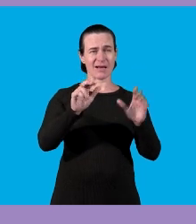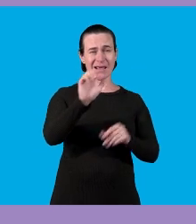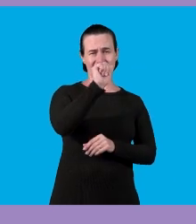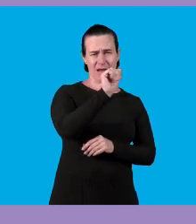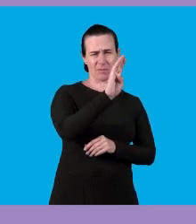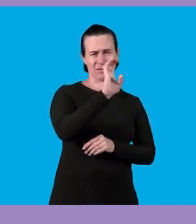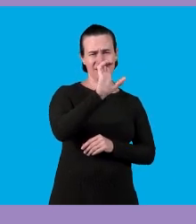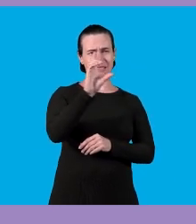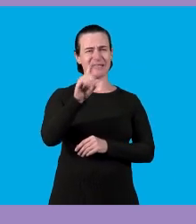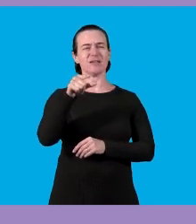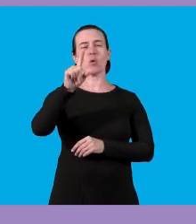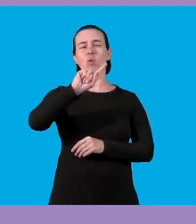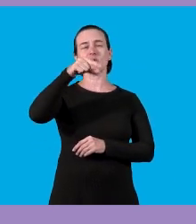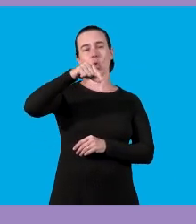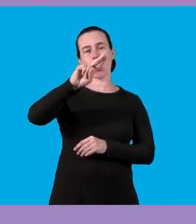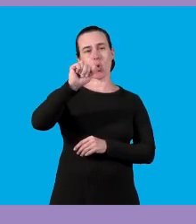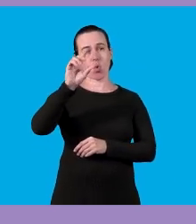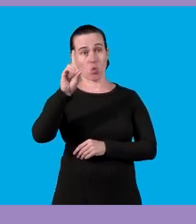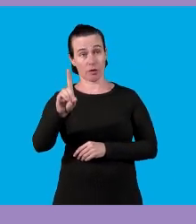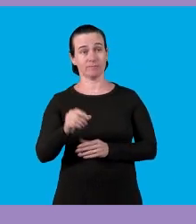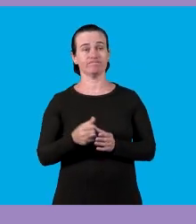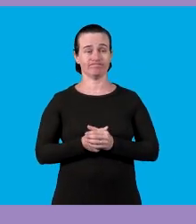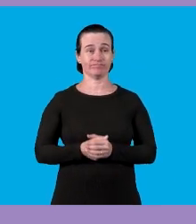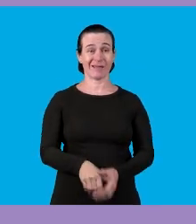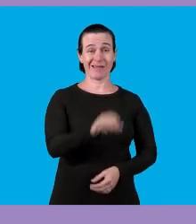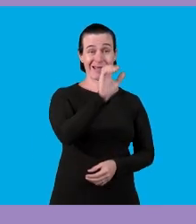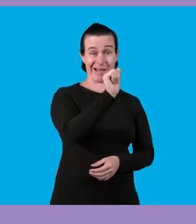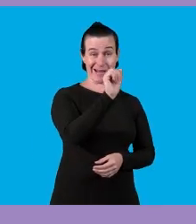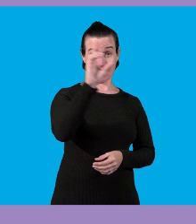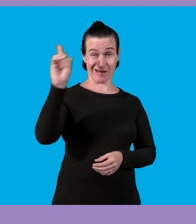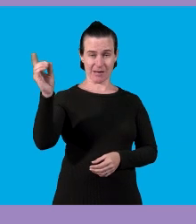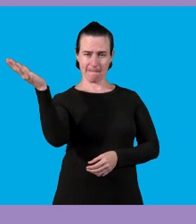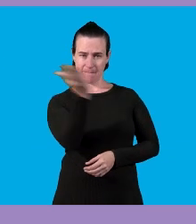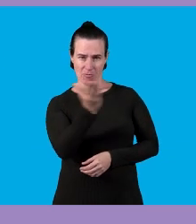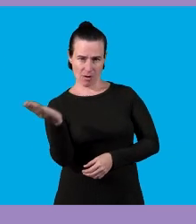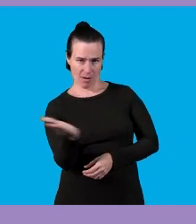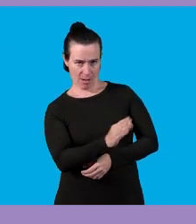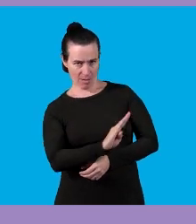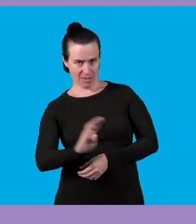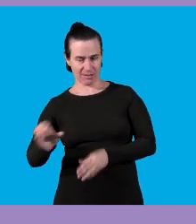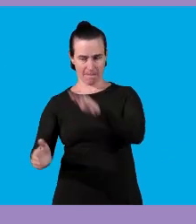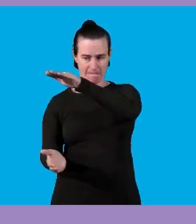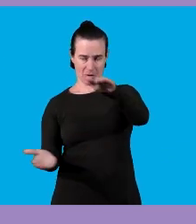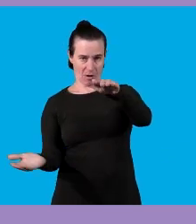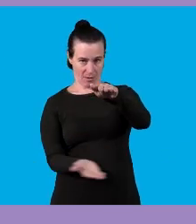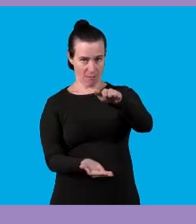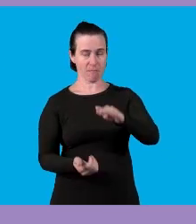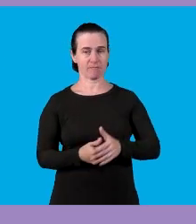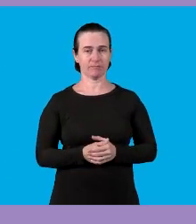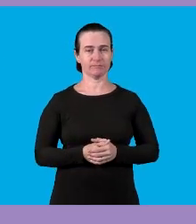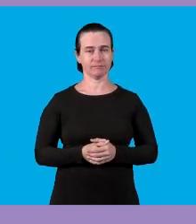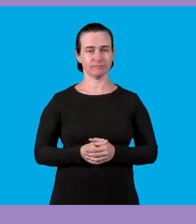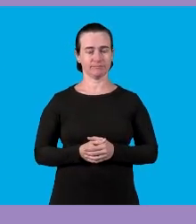ABCD is a quadrilateral with AB parallel to BC, AB parallel